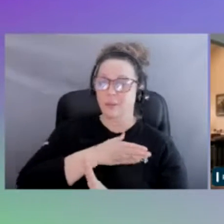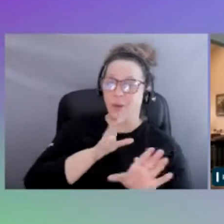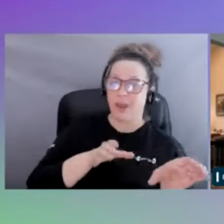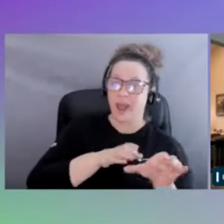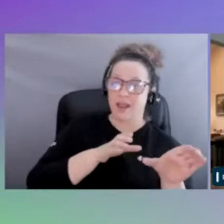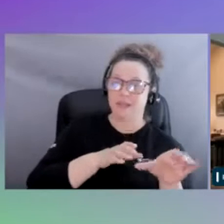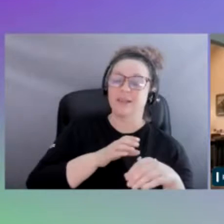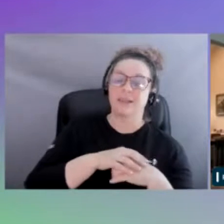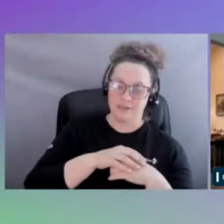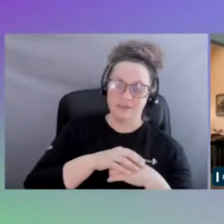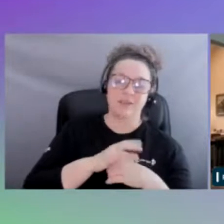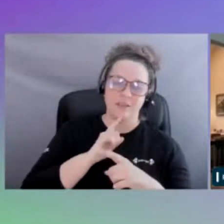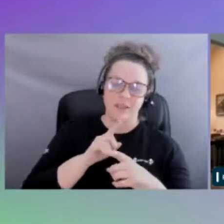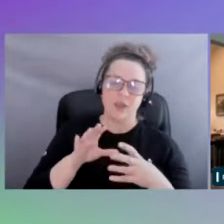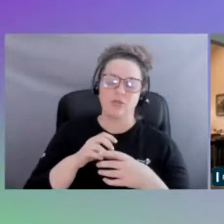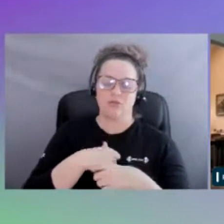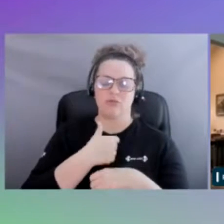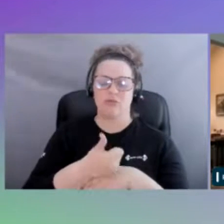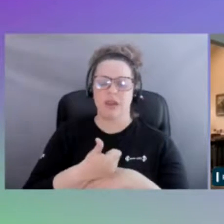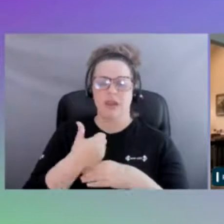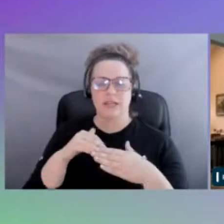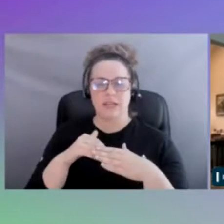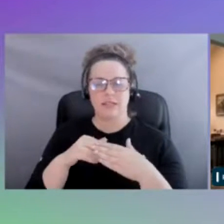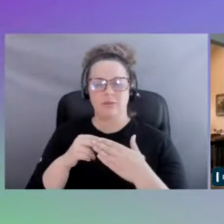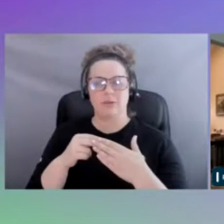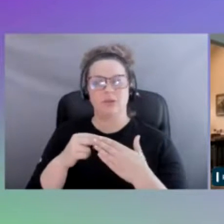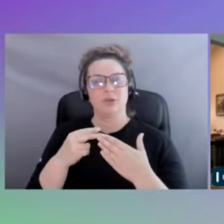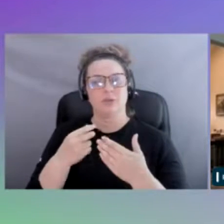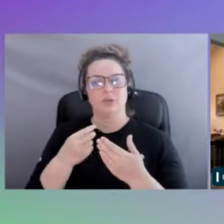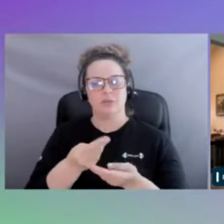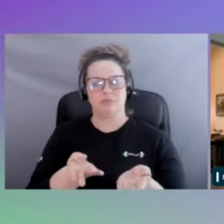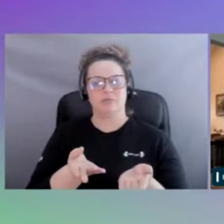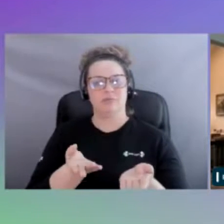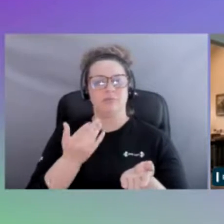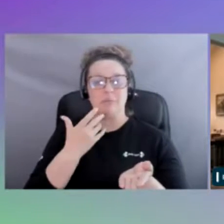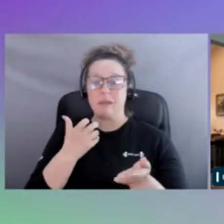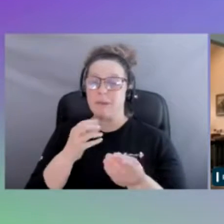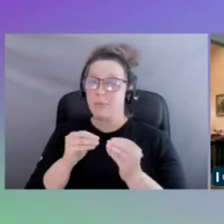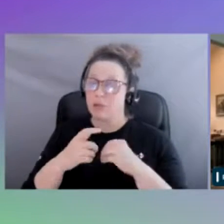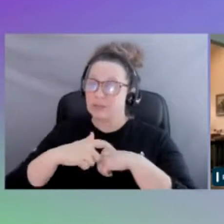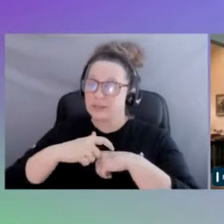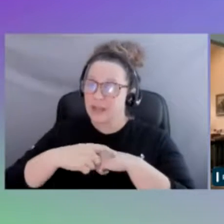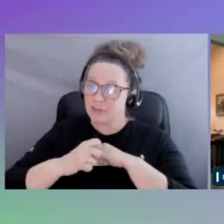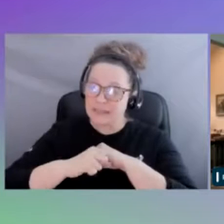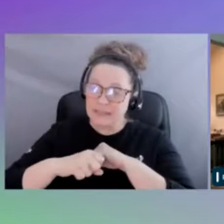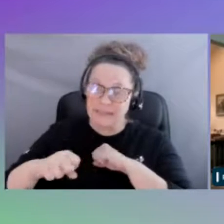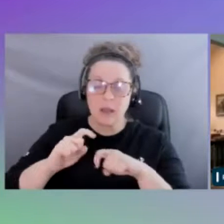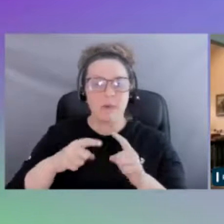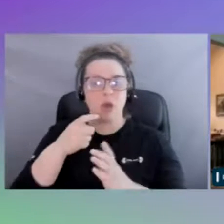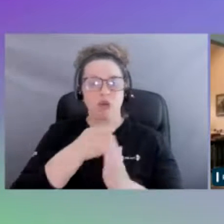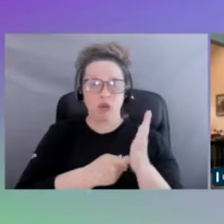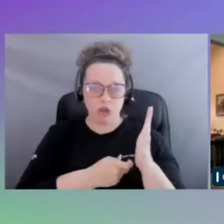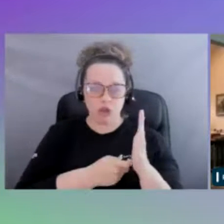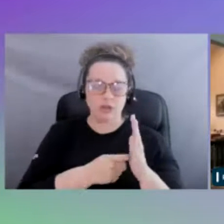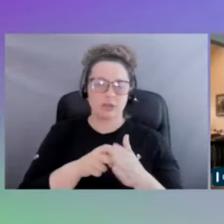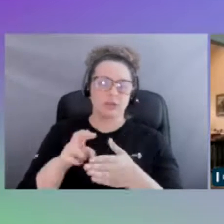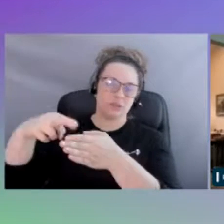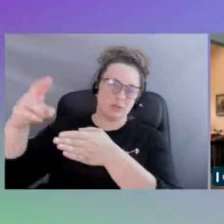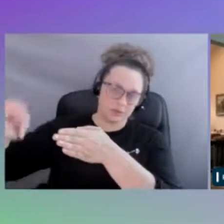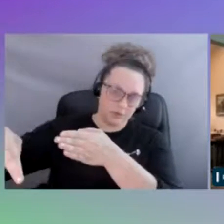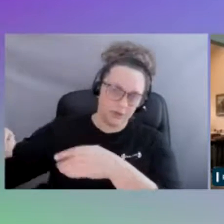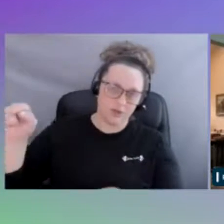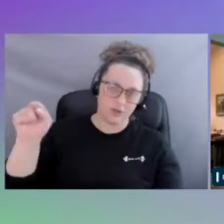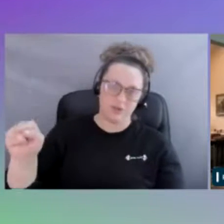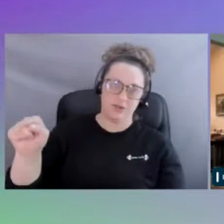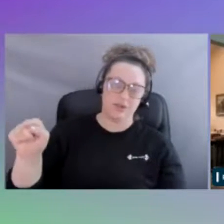then you create an accessible product, and it might take you a little bit longer initially. But the cost and the amount of time you're going to need